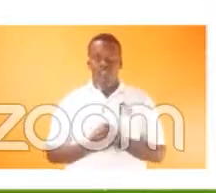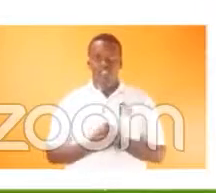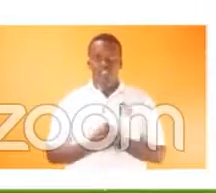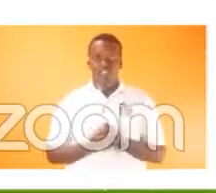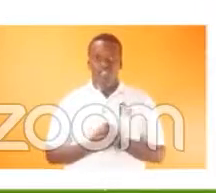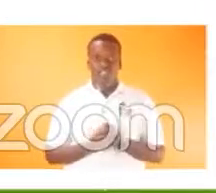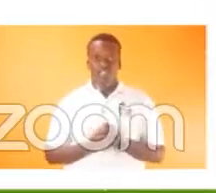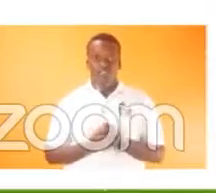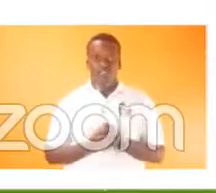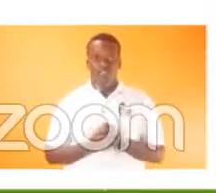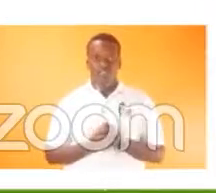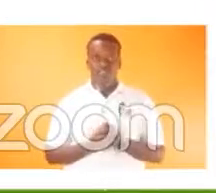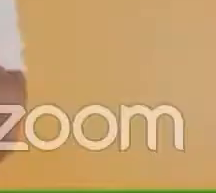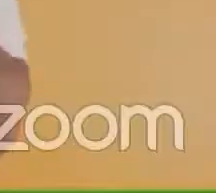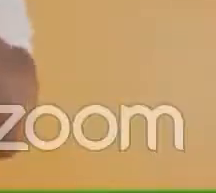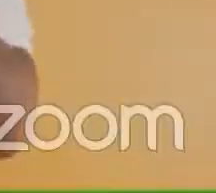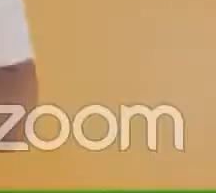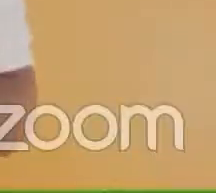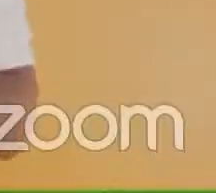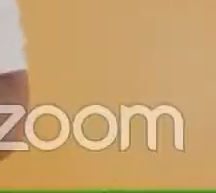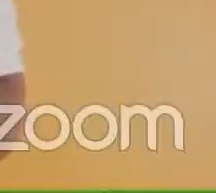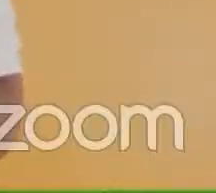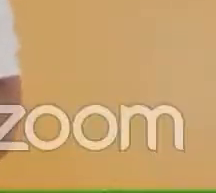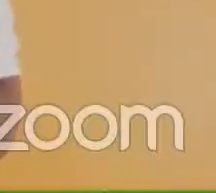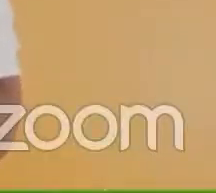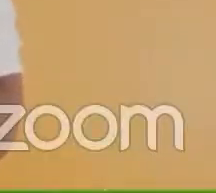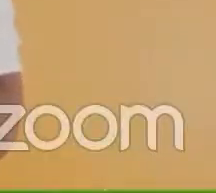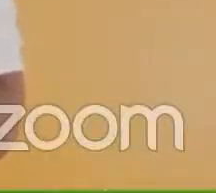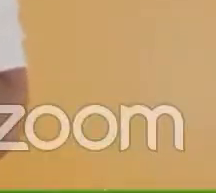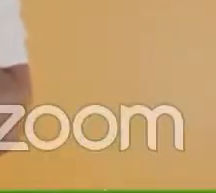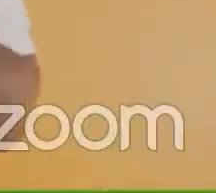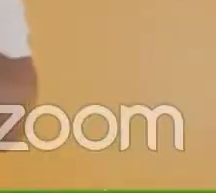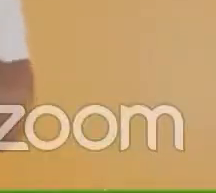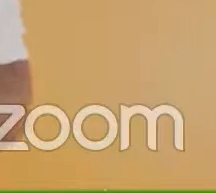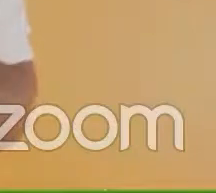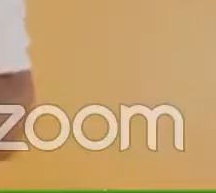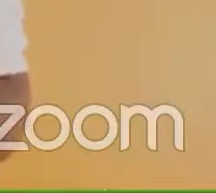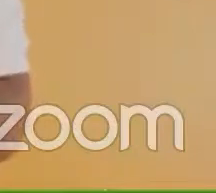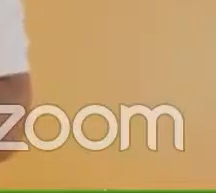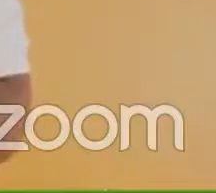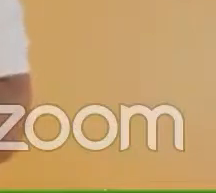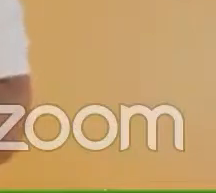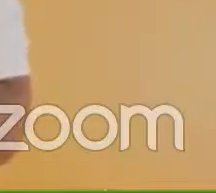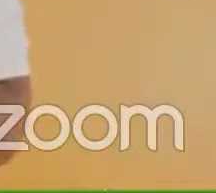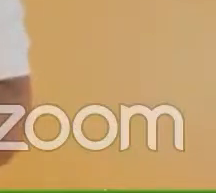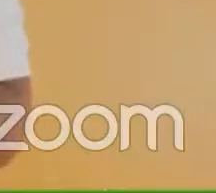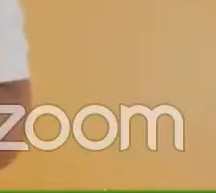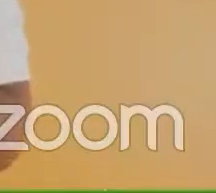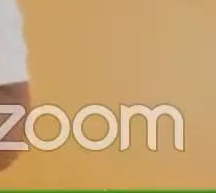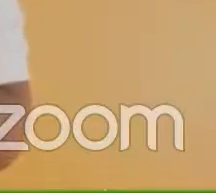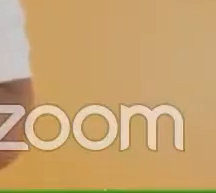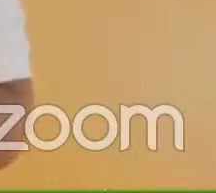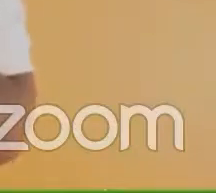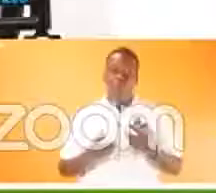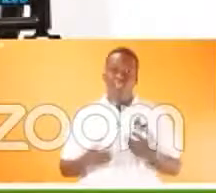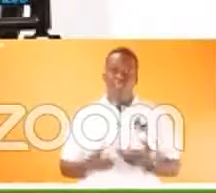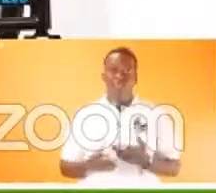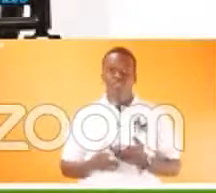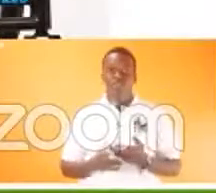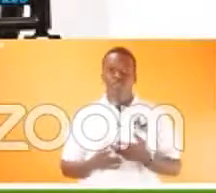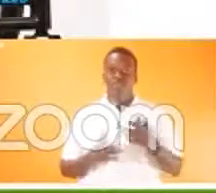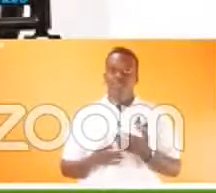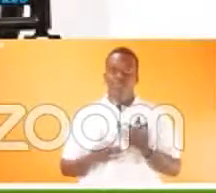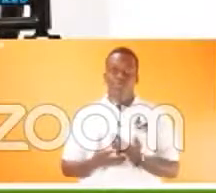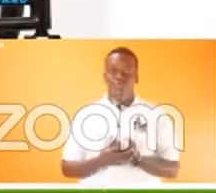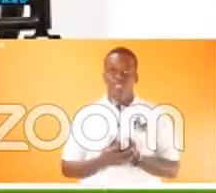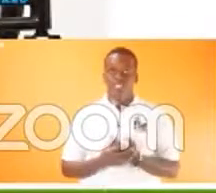and quality wheelchairs. Let me give you an example. Taking care of a child with cerebral palsy requires the